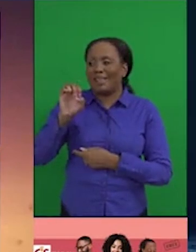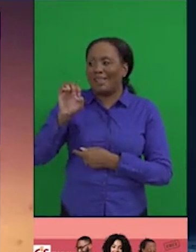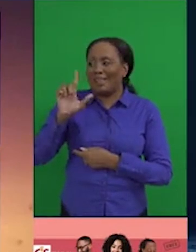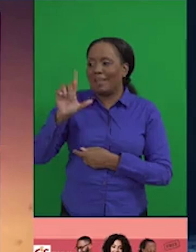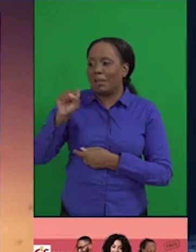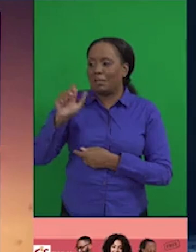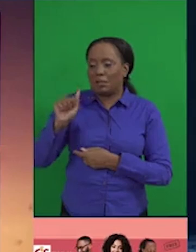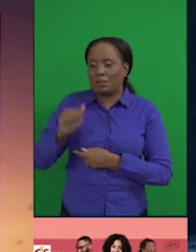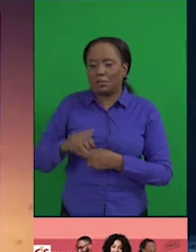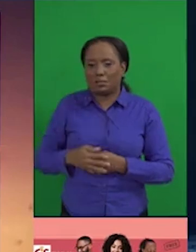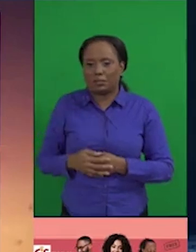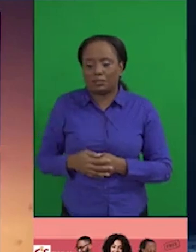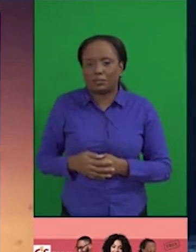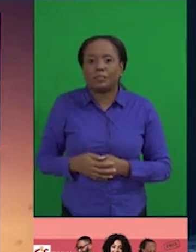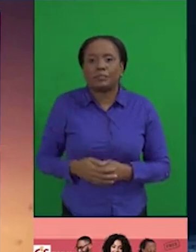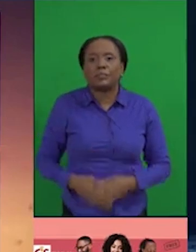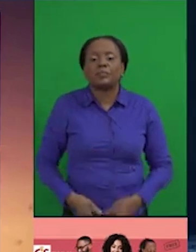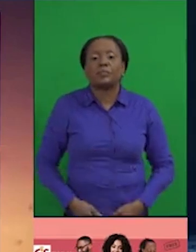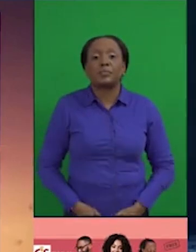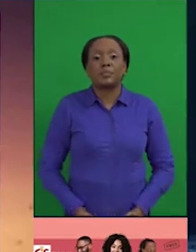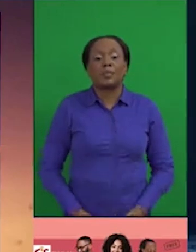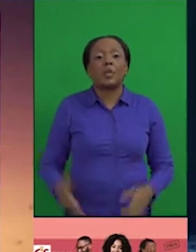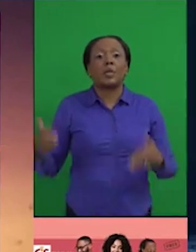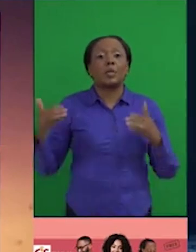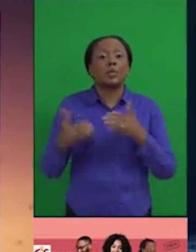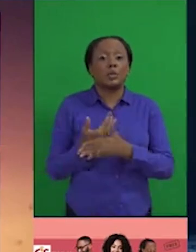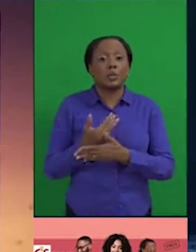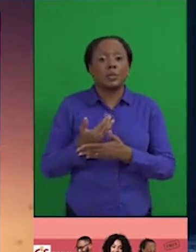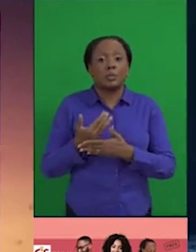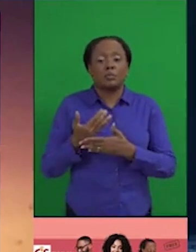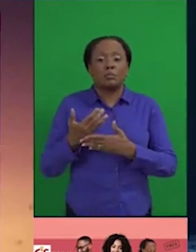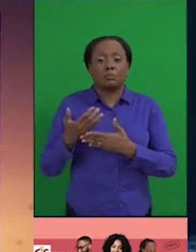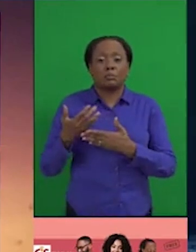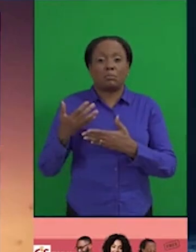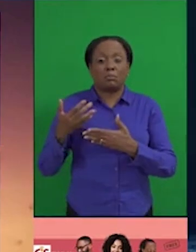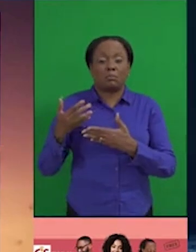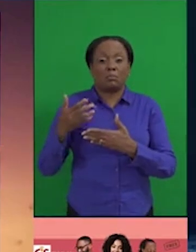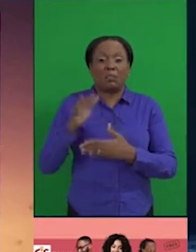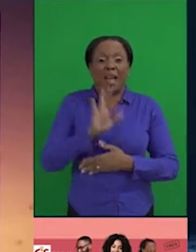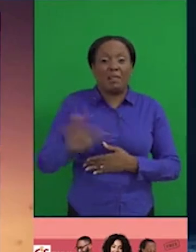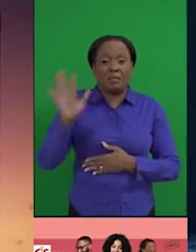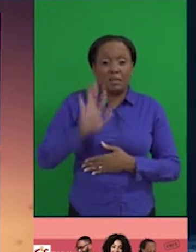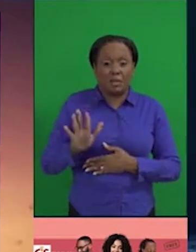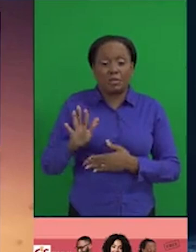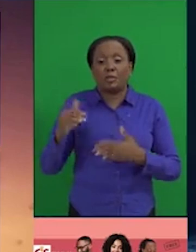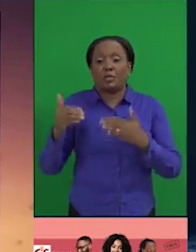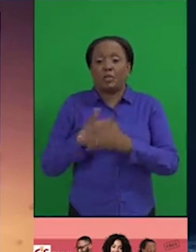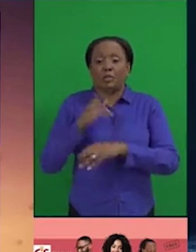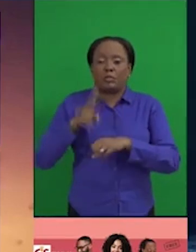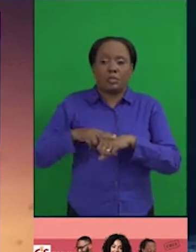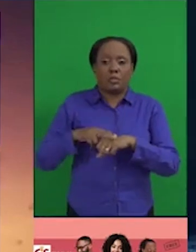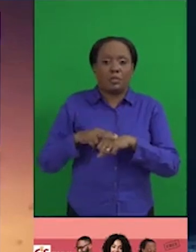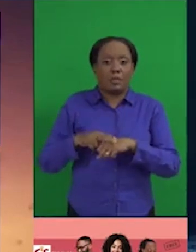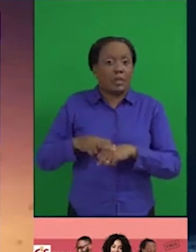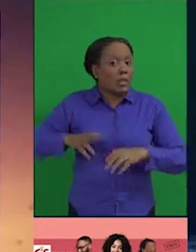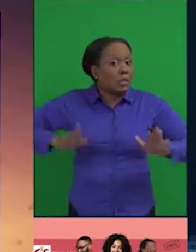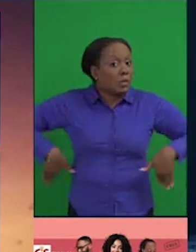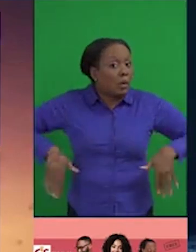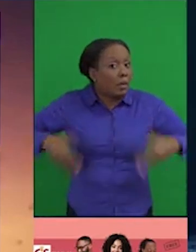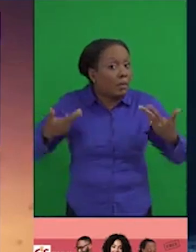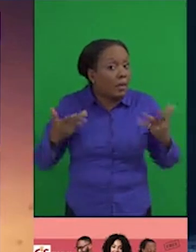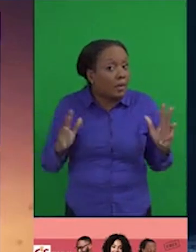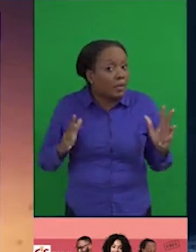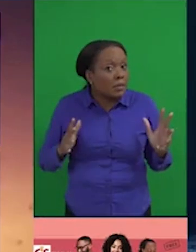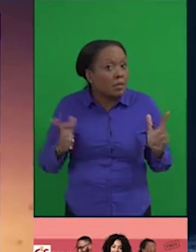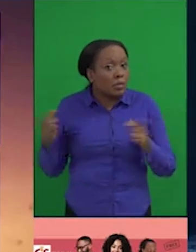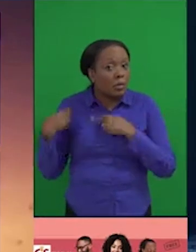So the new climatological average, even though it's not finished, we're not to 2030 yet, we're at